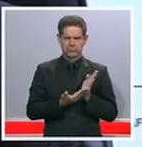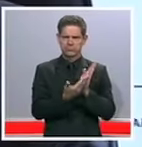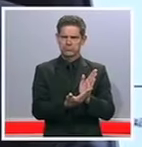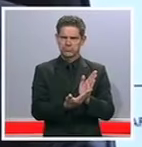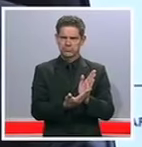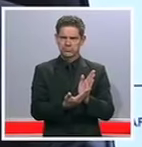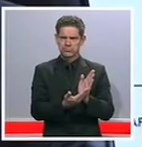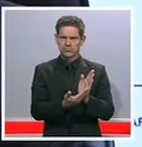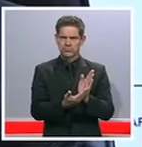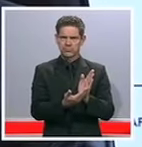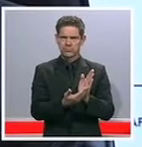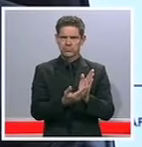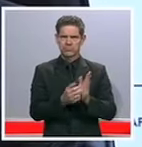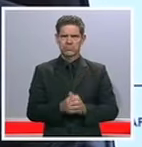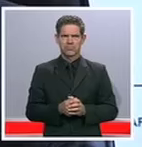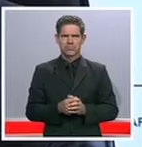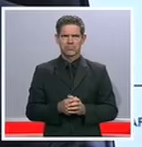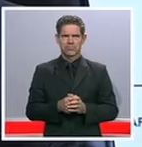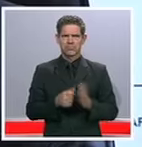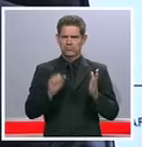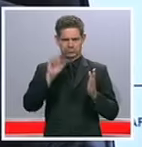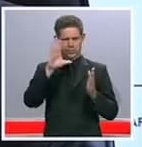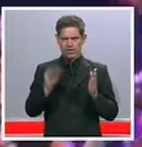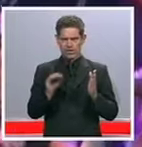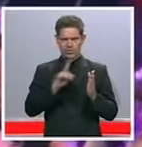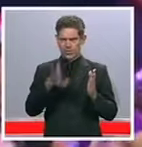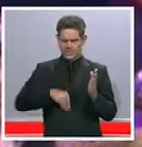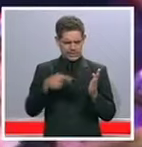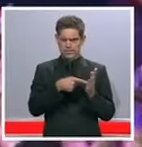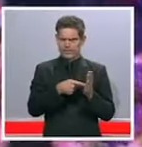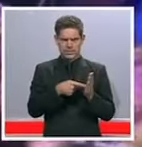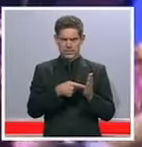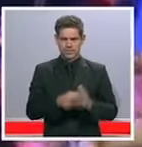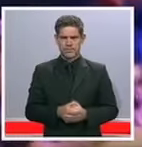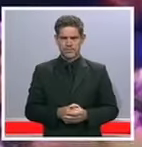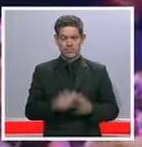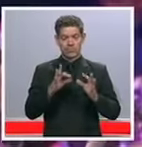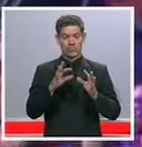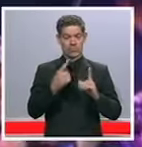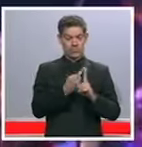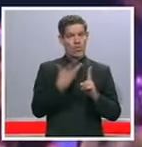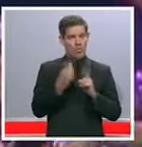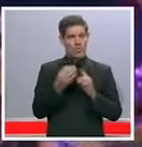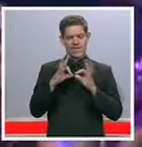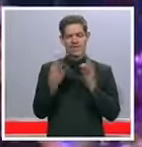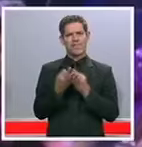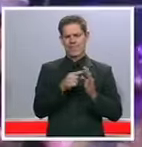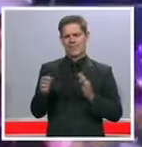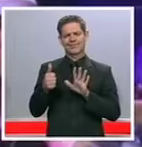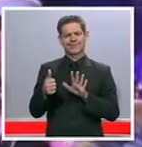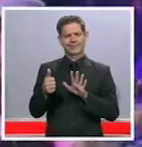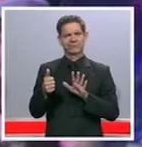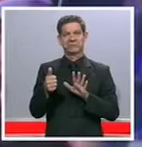which South Africa does not recognize. Mos Def's family of 6 has been ordered to leave South Africa by